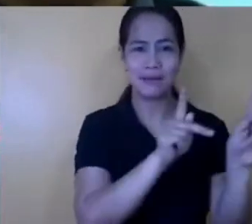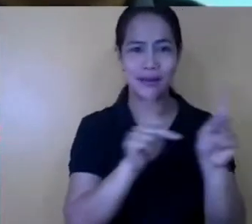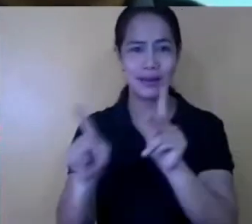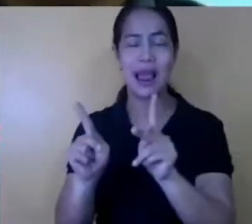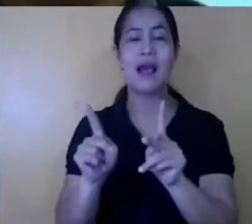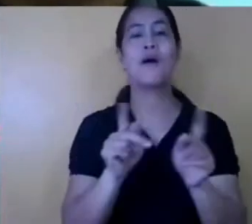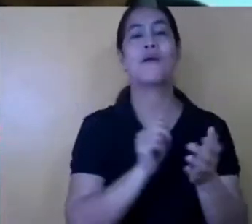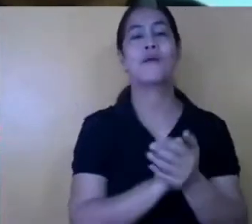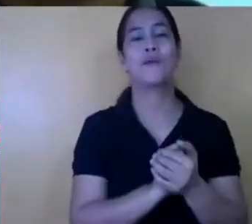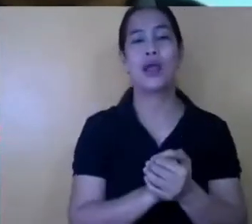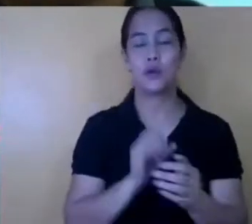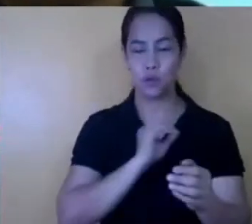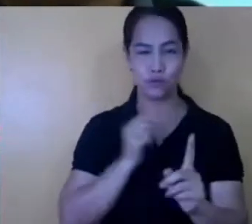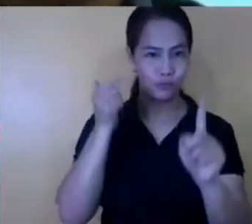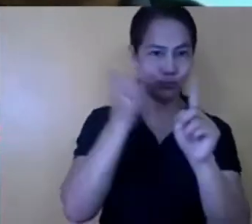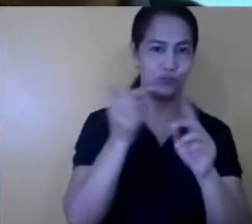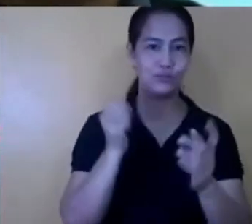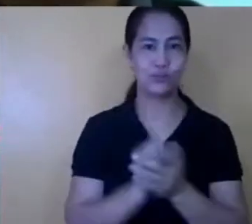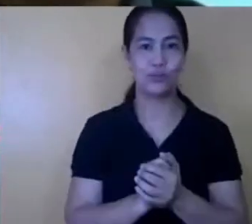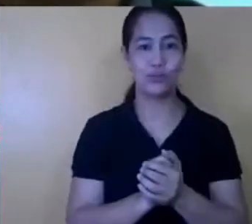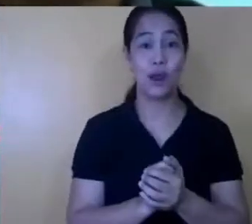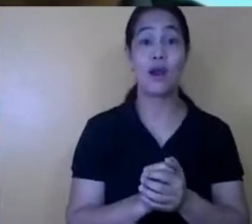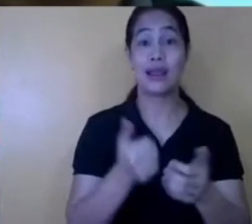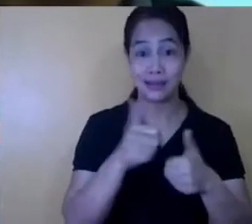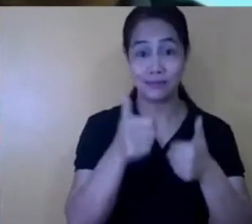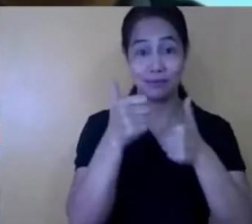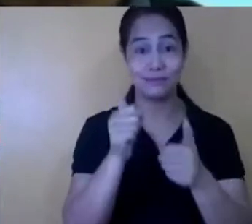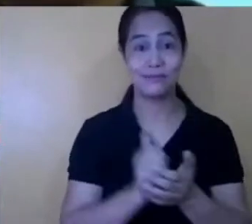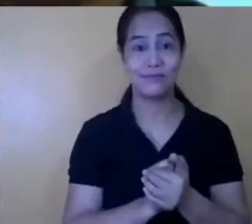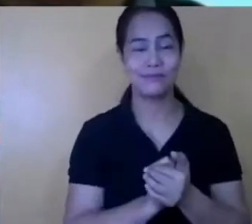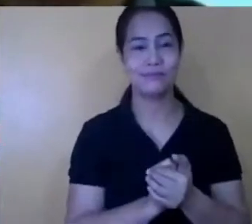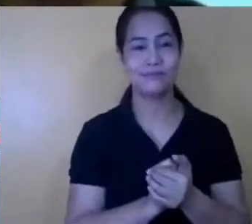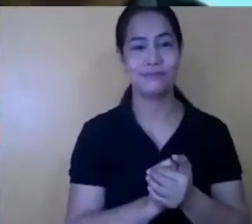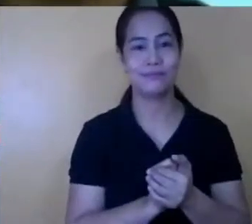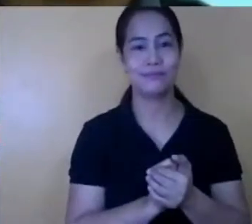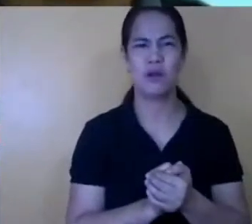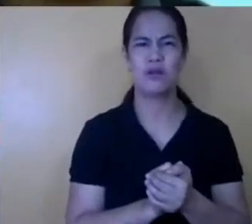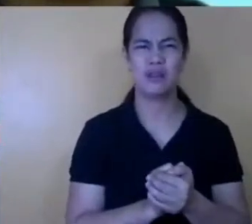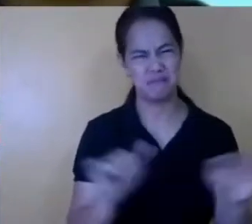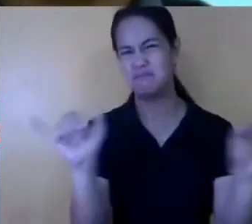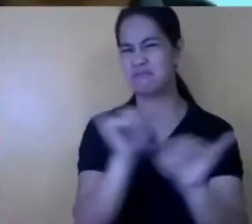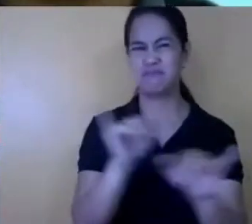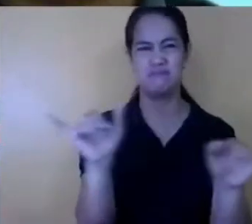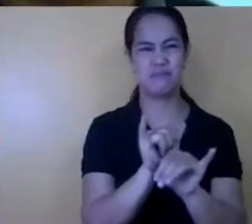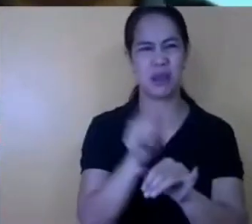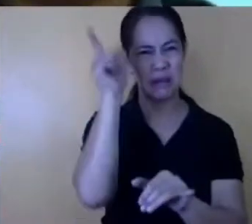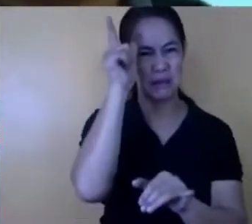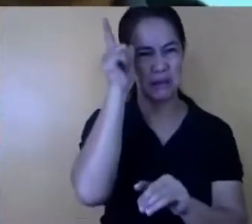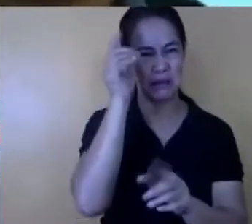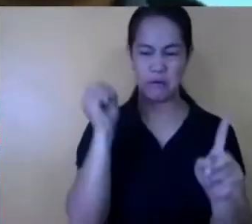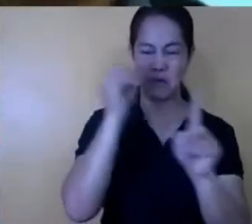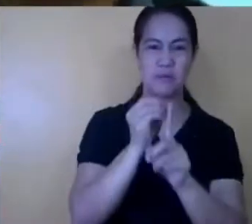goals. This also follows almost the same logic with Objective 18 from the